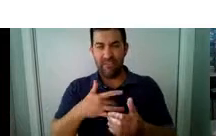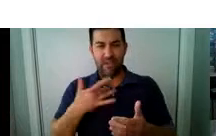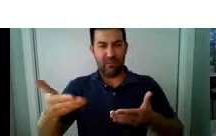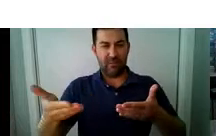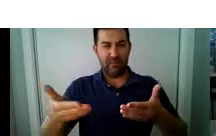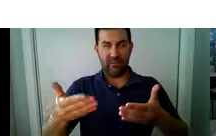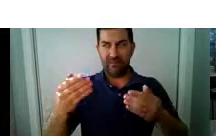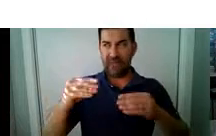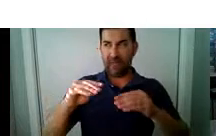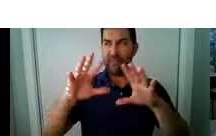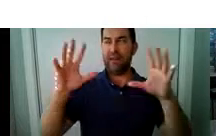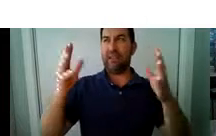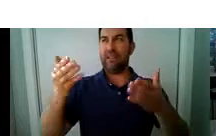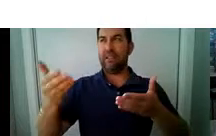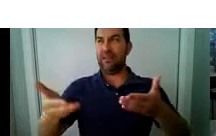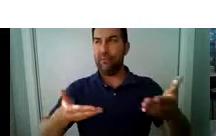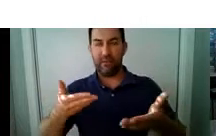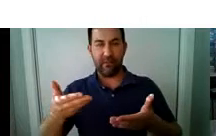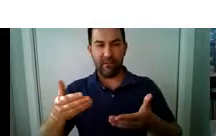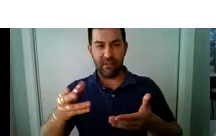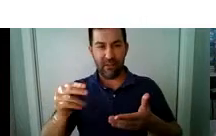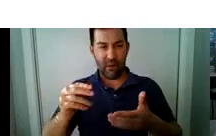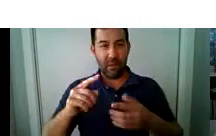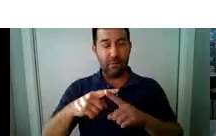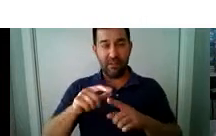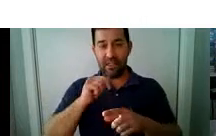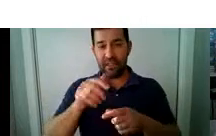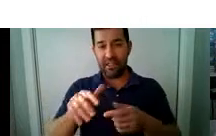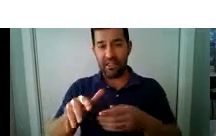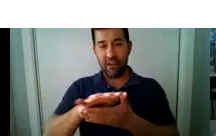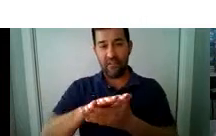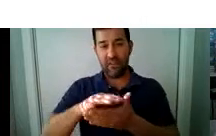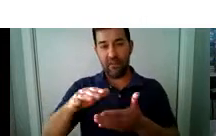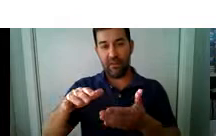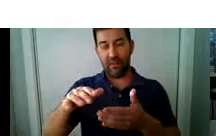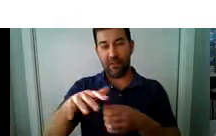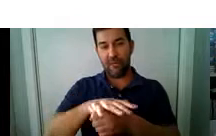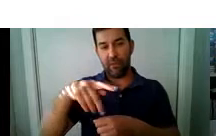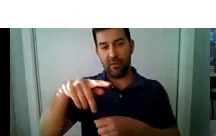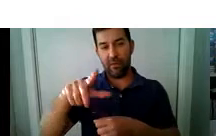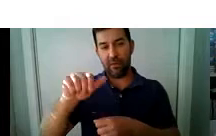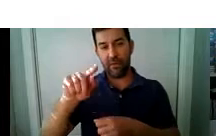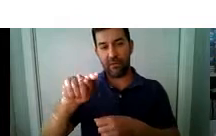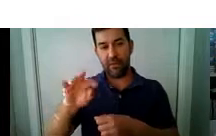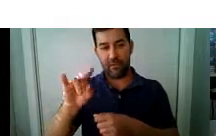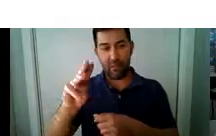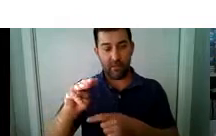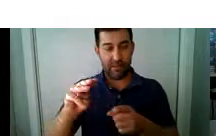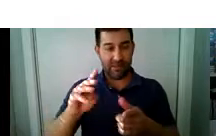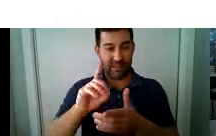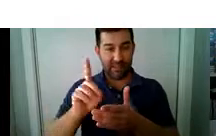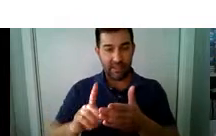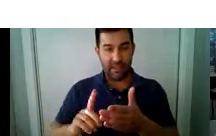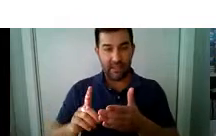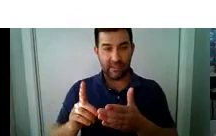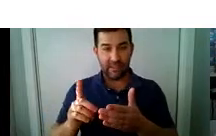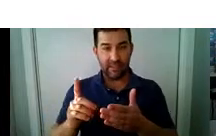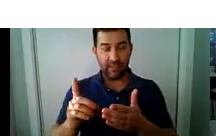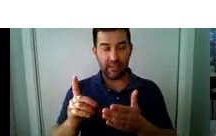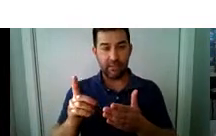doesn't cover the entire platform. So this station conceptual design does propose to address